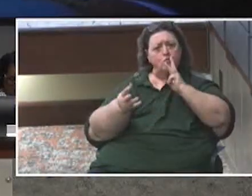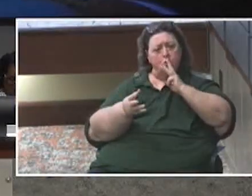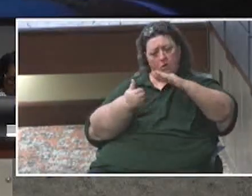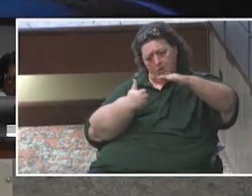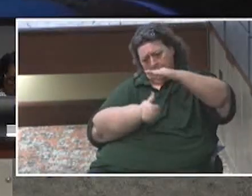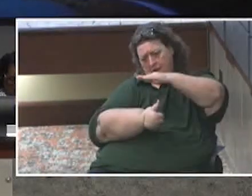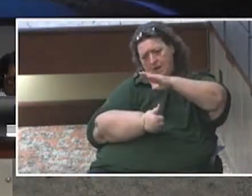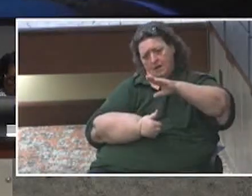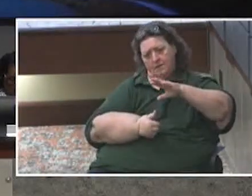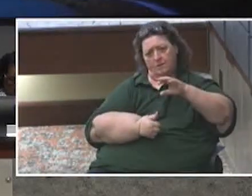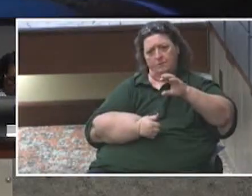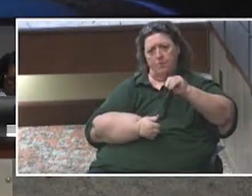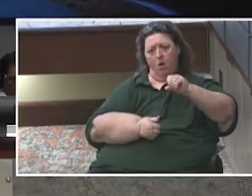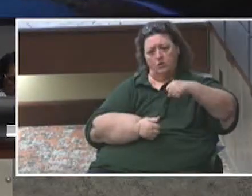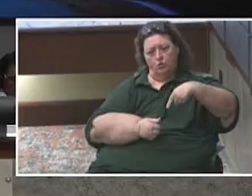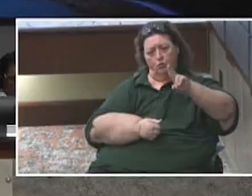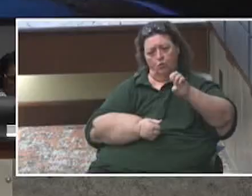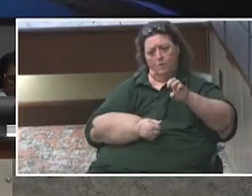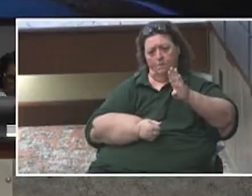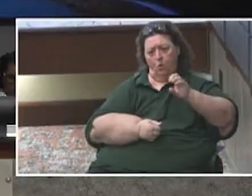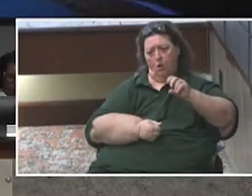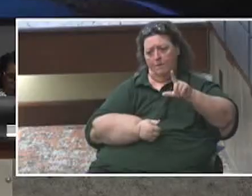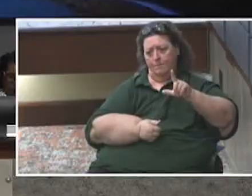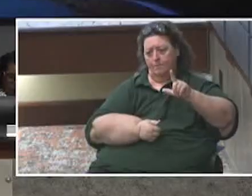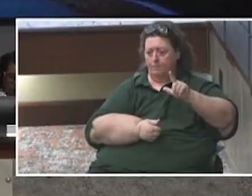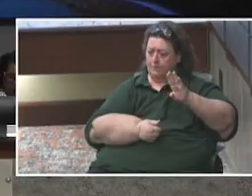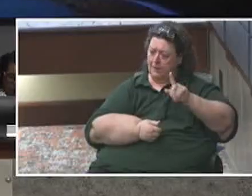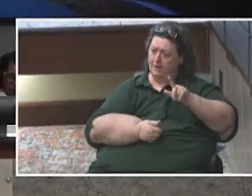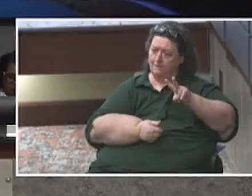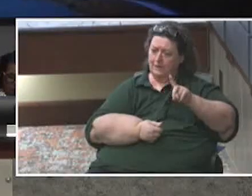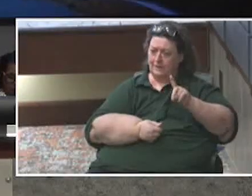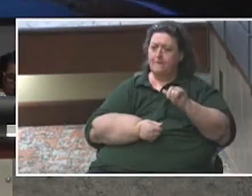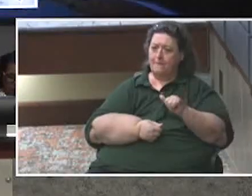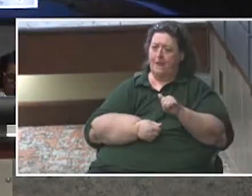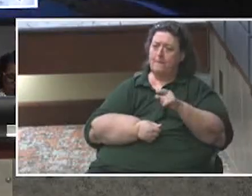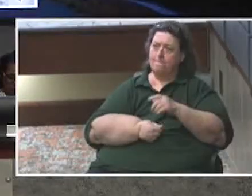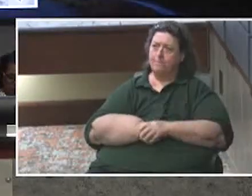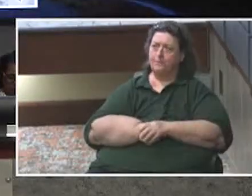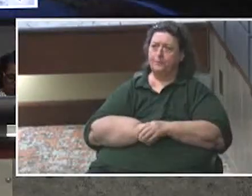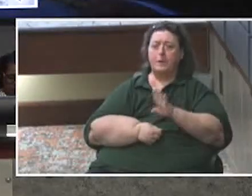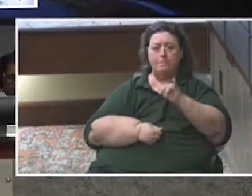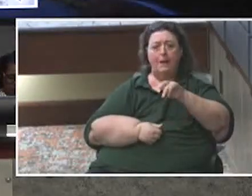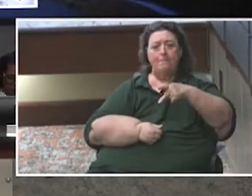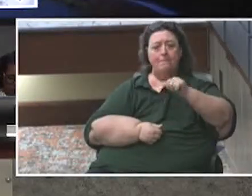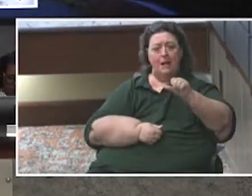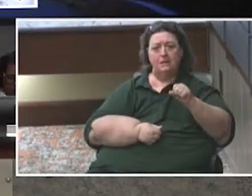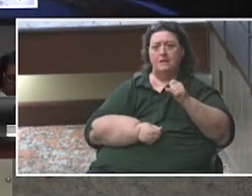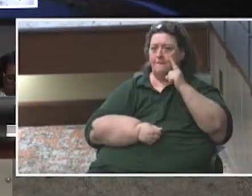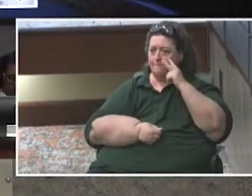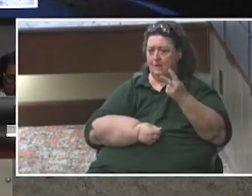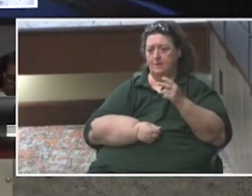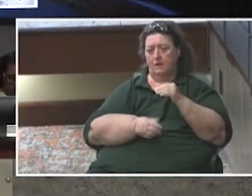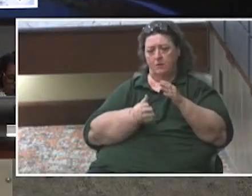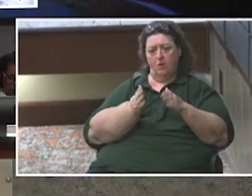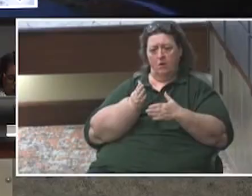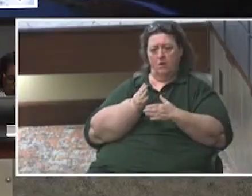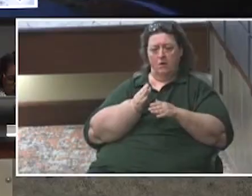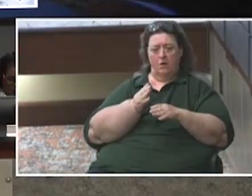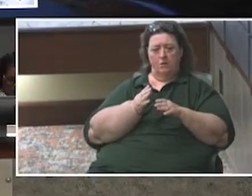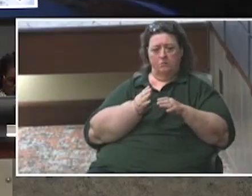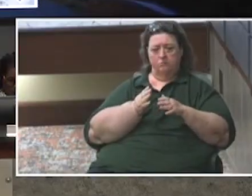the Union Pacific Railroad line. This collapse necessitated the large black bypass line that's visible along MLK